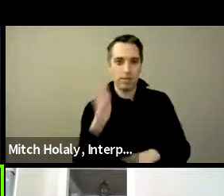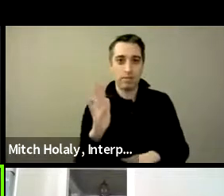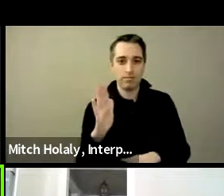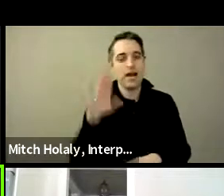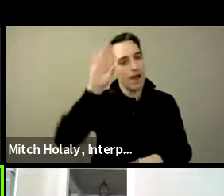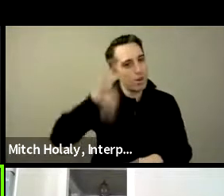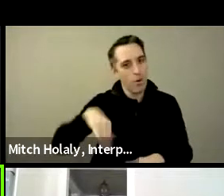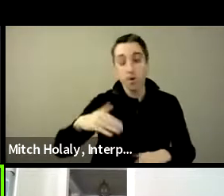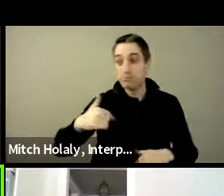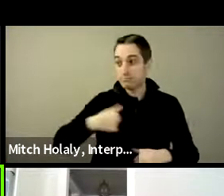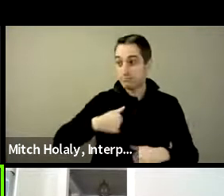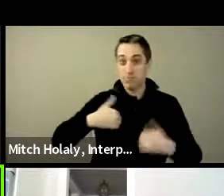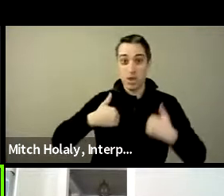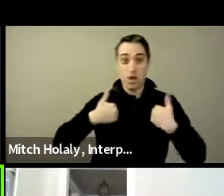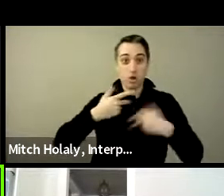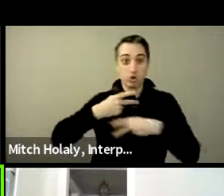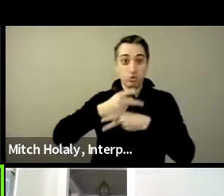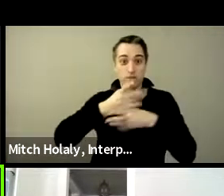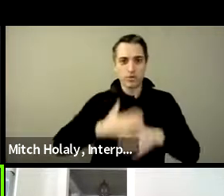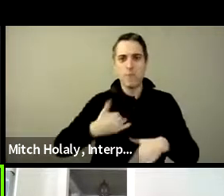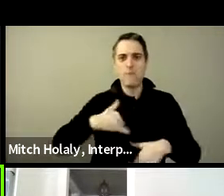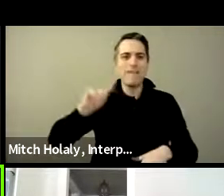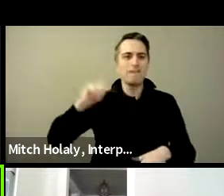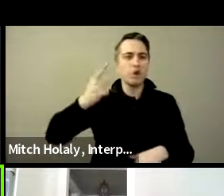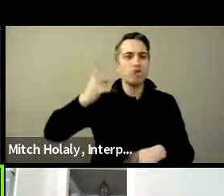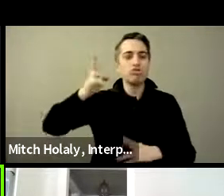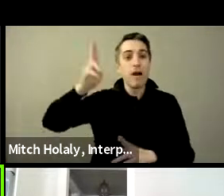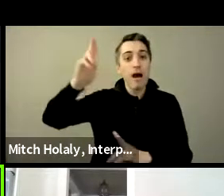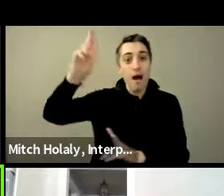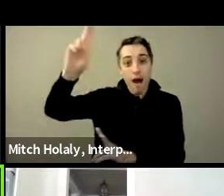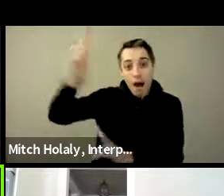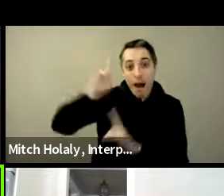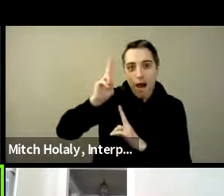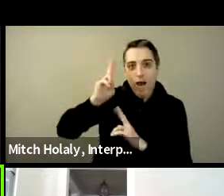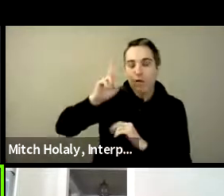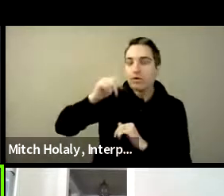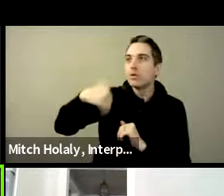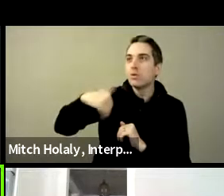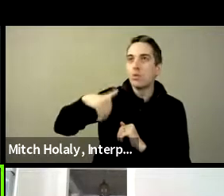the absolute honor of getting my first supervisory badge from him. He appointed me to sergeant.